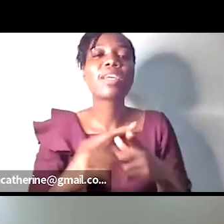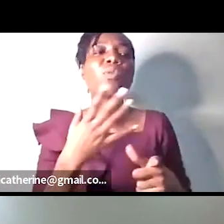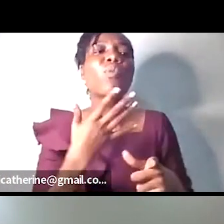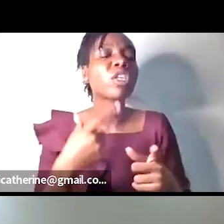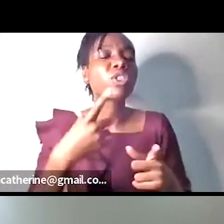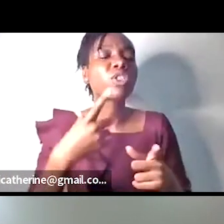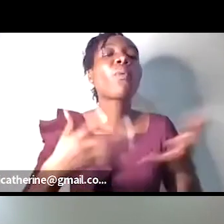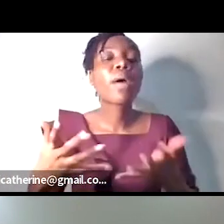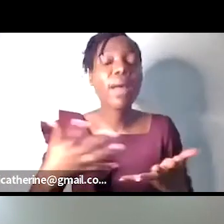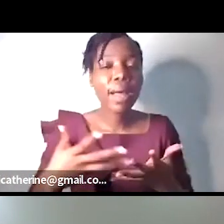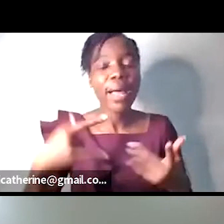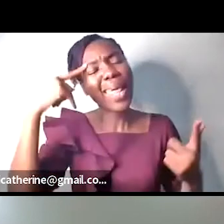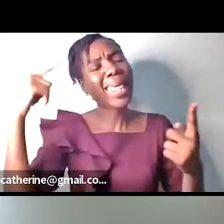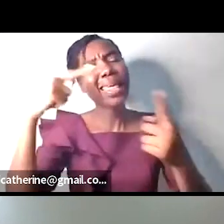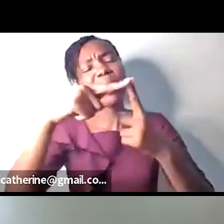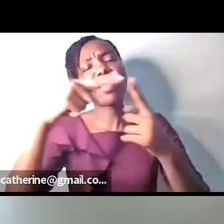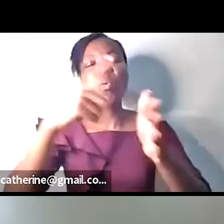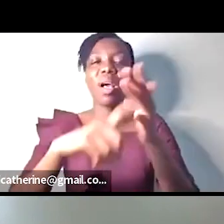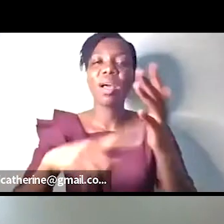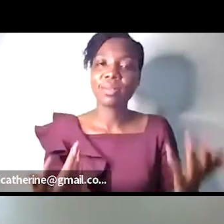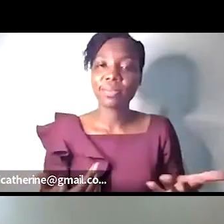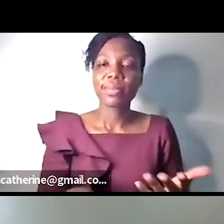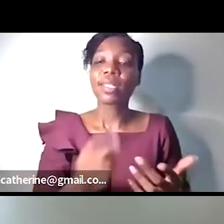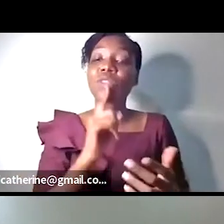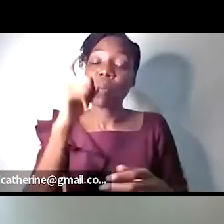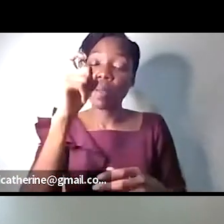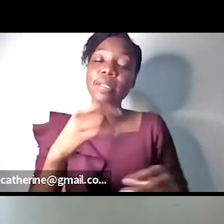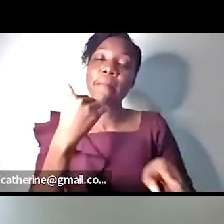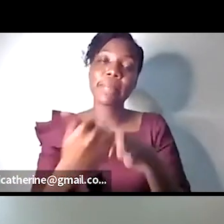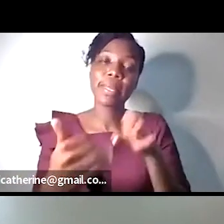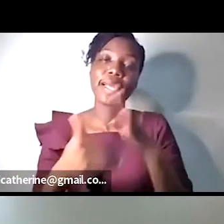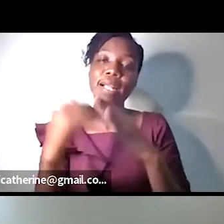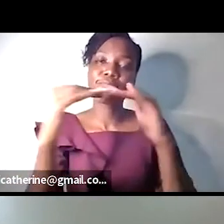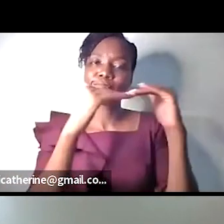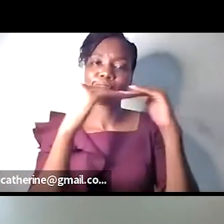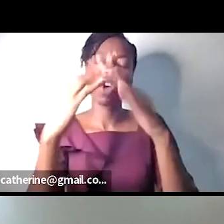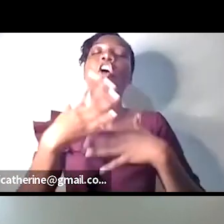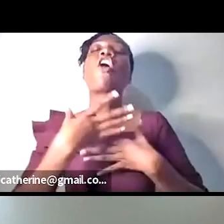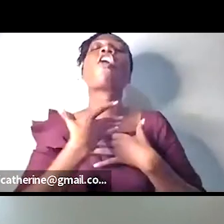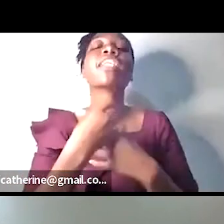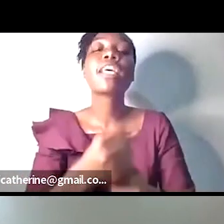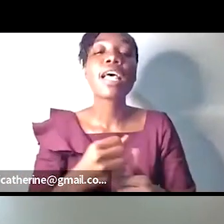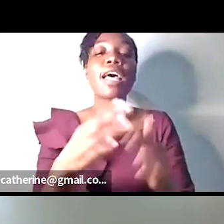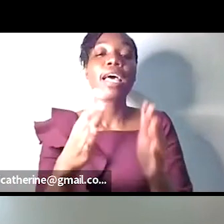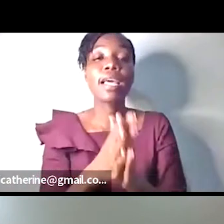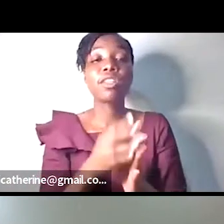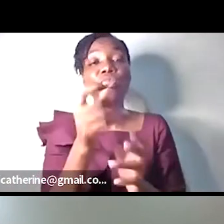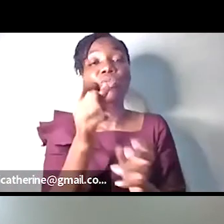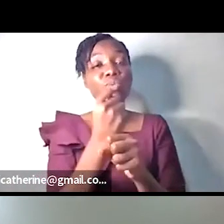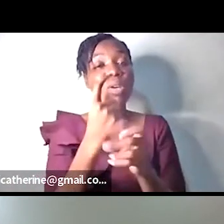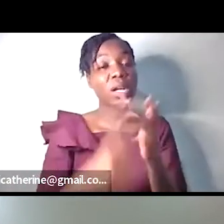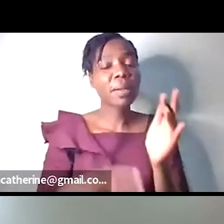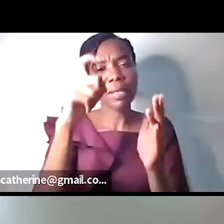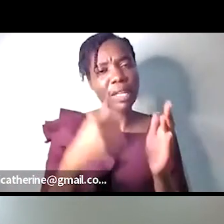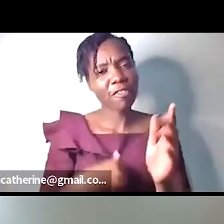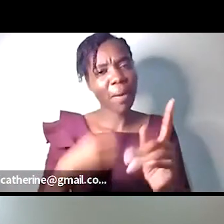just building more levels of confidence. And the only way to do that is you need a coach, you need a mentor, you need